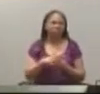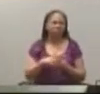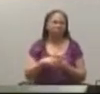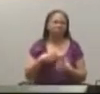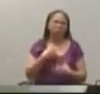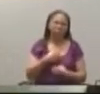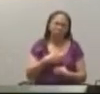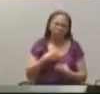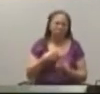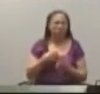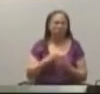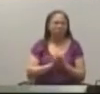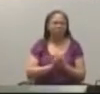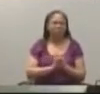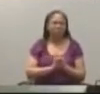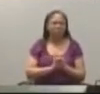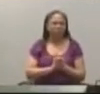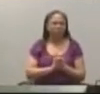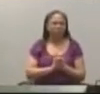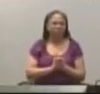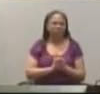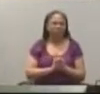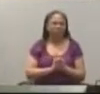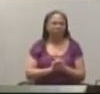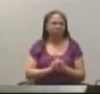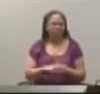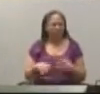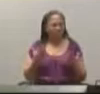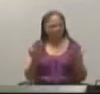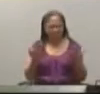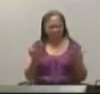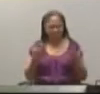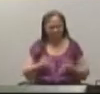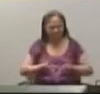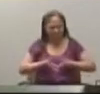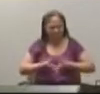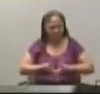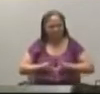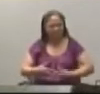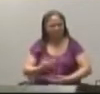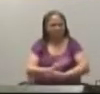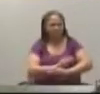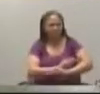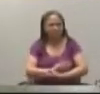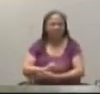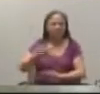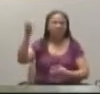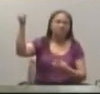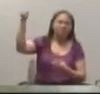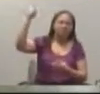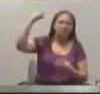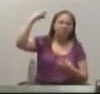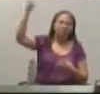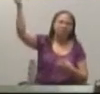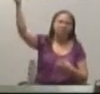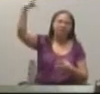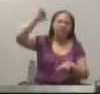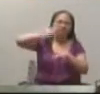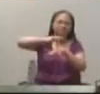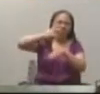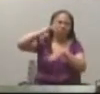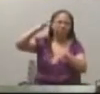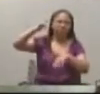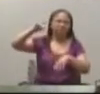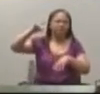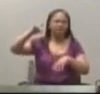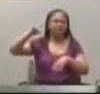enjoy. But you know, the manger scene is there and the light's there and this brilliant light and the